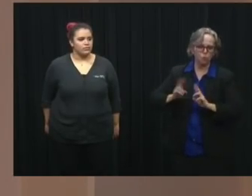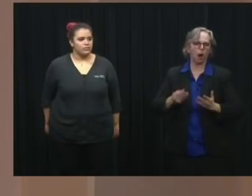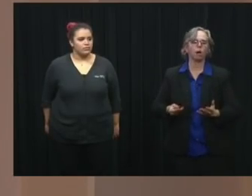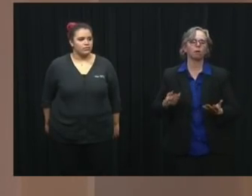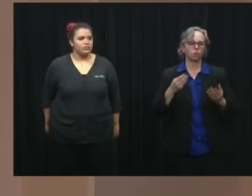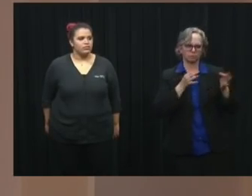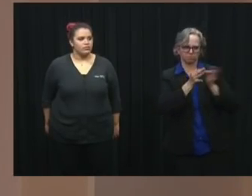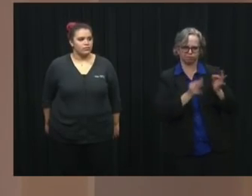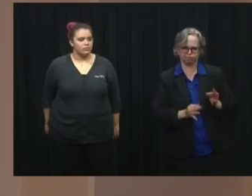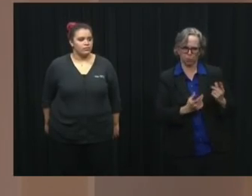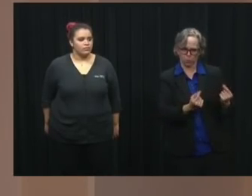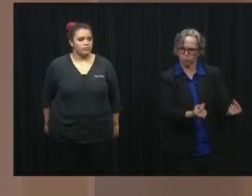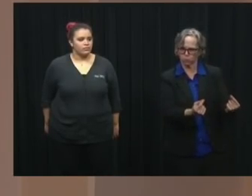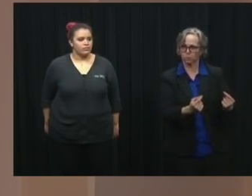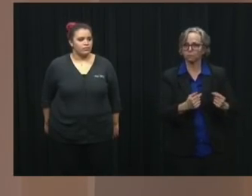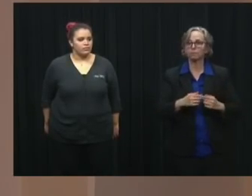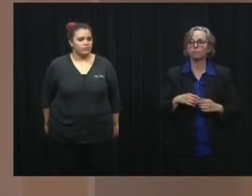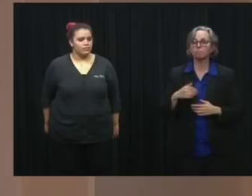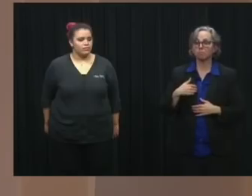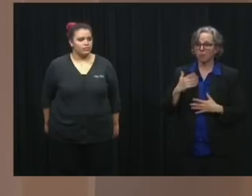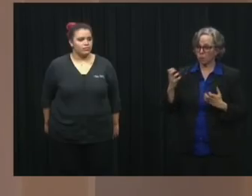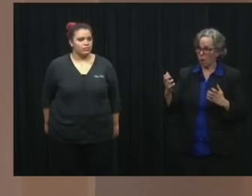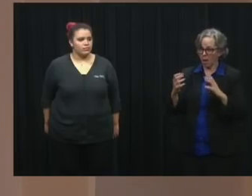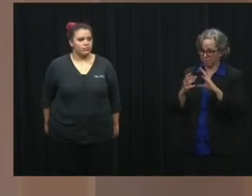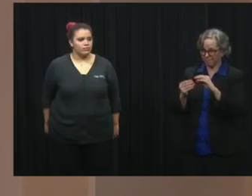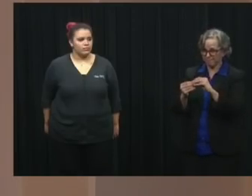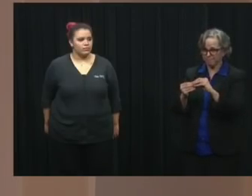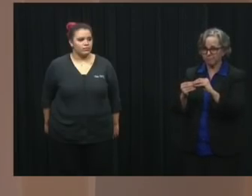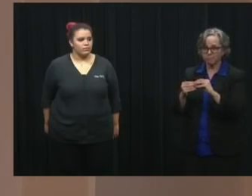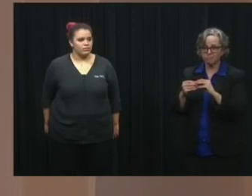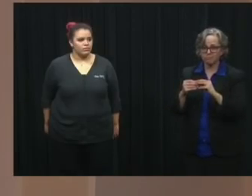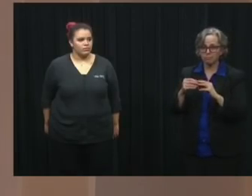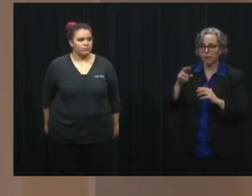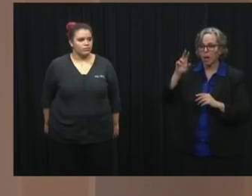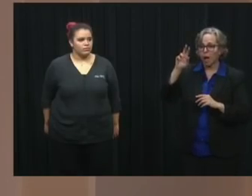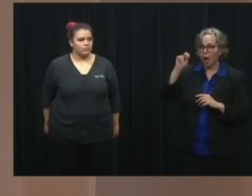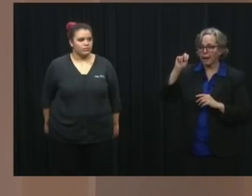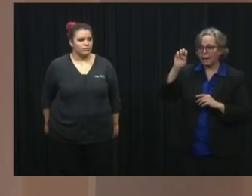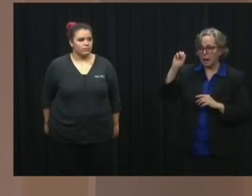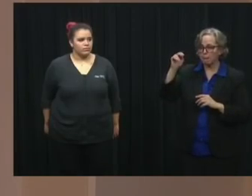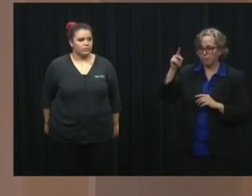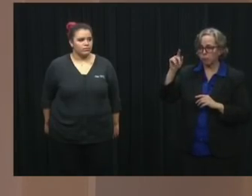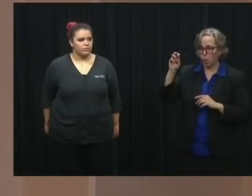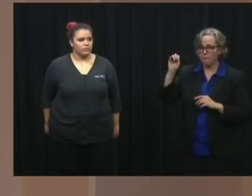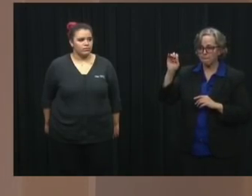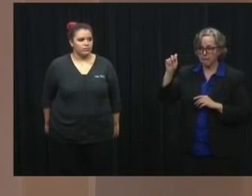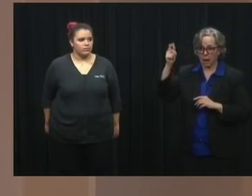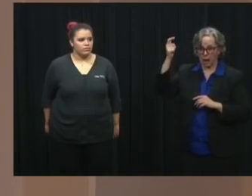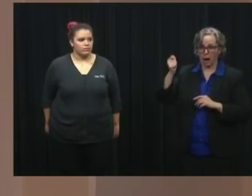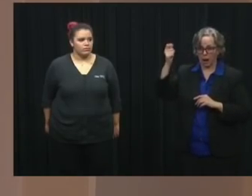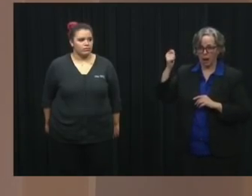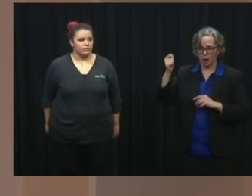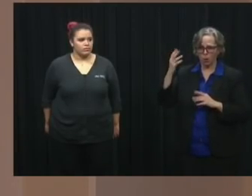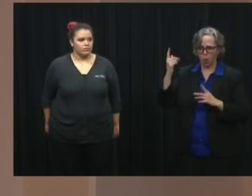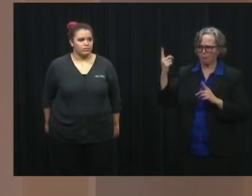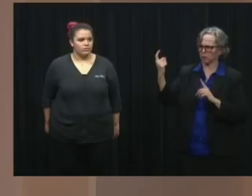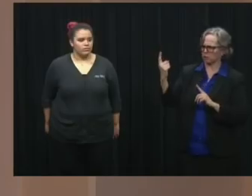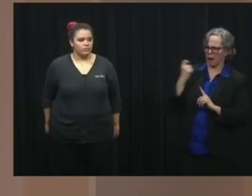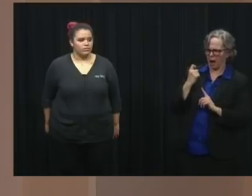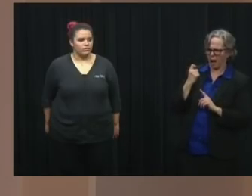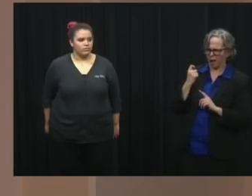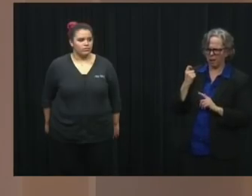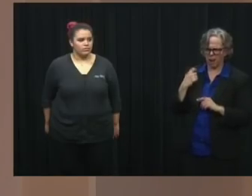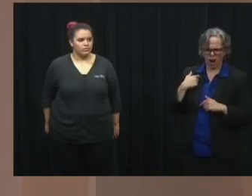the issue regarding our unemployment compensation system, because when I got the question from Jim Oddie that it hadn't been running, I was very disturbed by that.